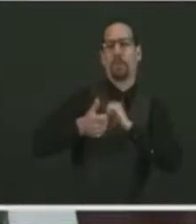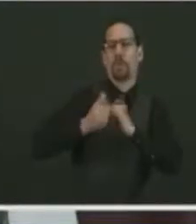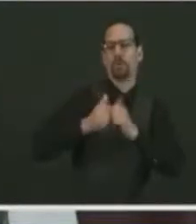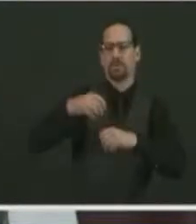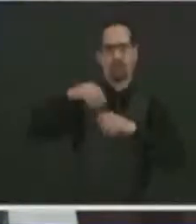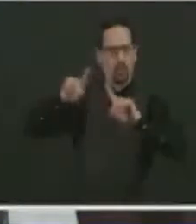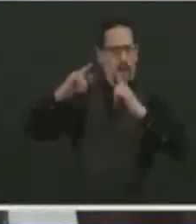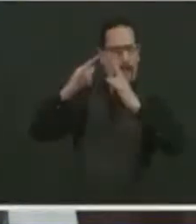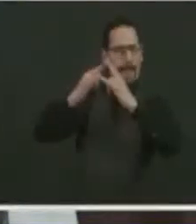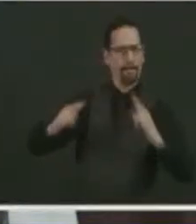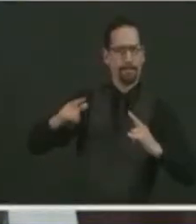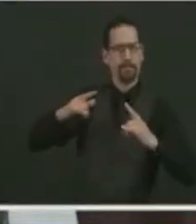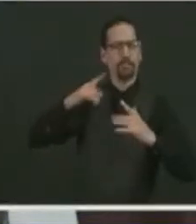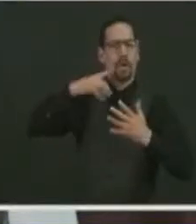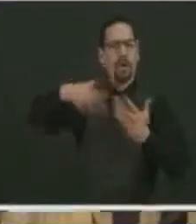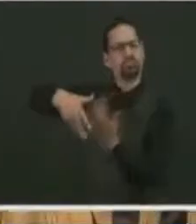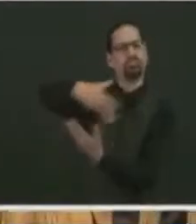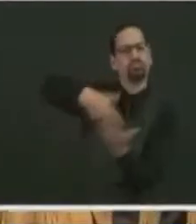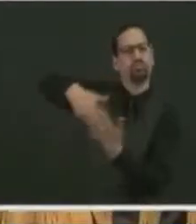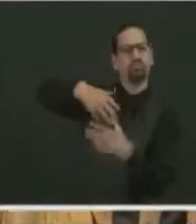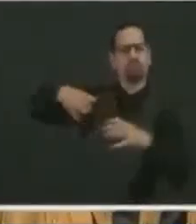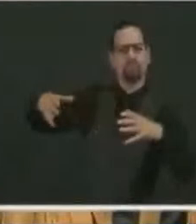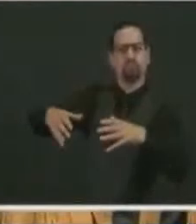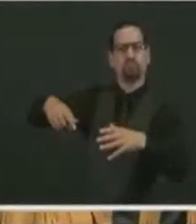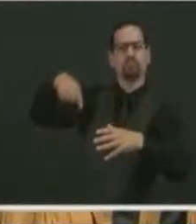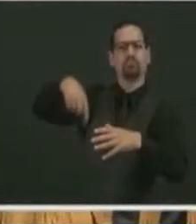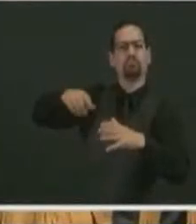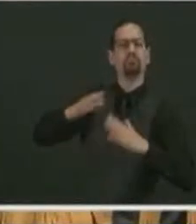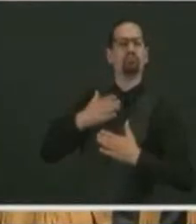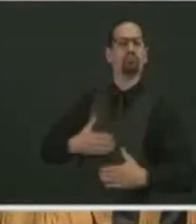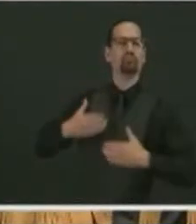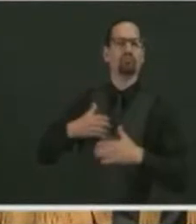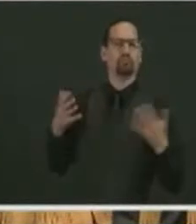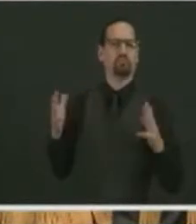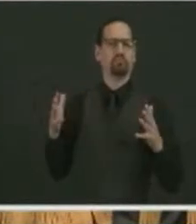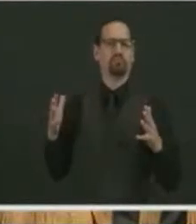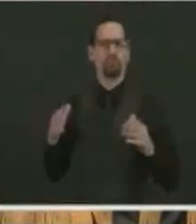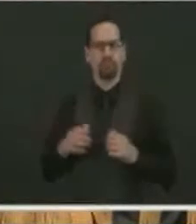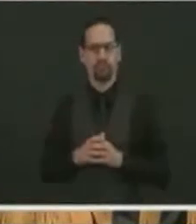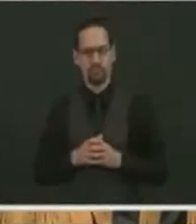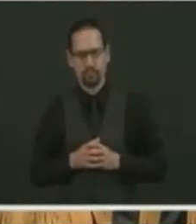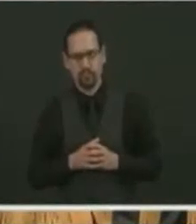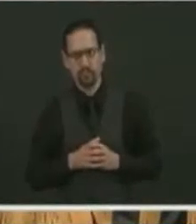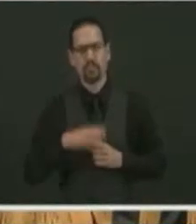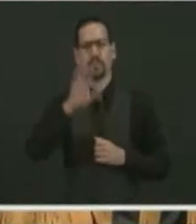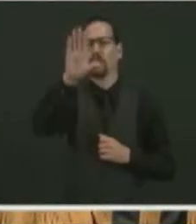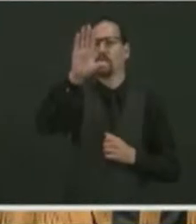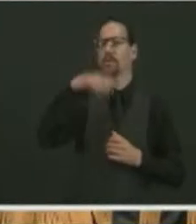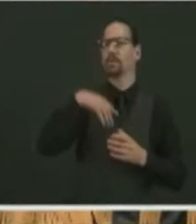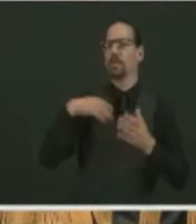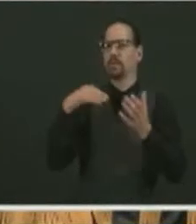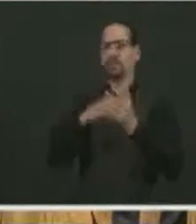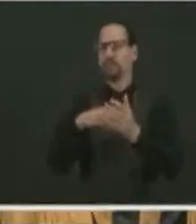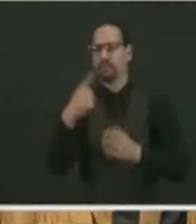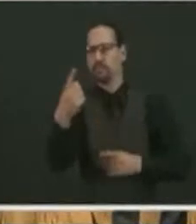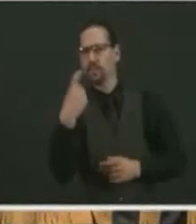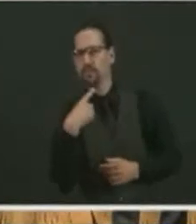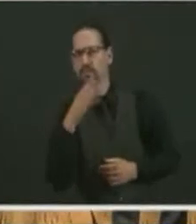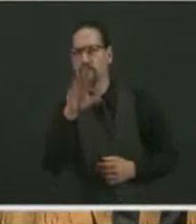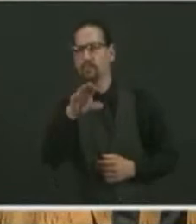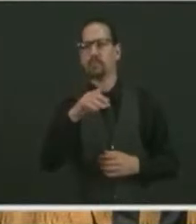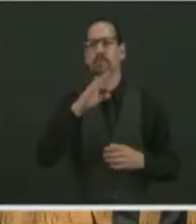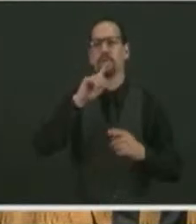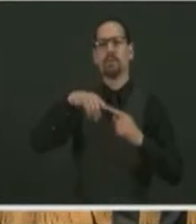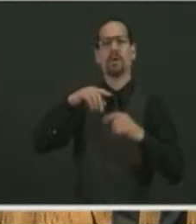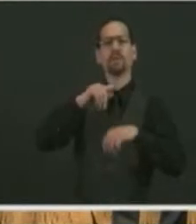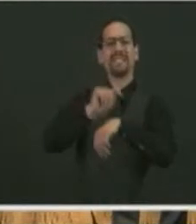going to enable youth sports with new rules. Spoken with specifically, I know you have all these focus groups and experts